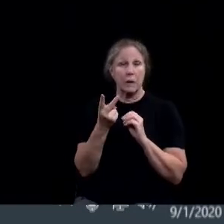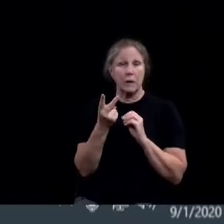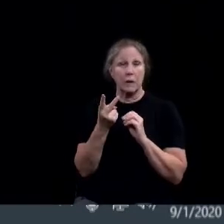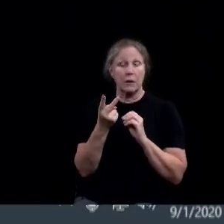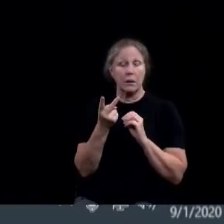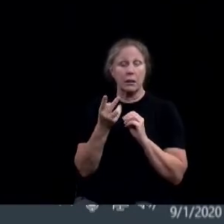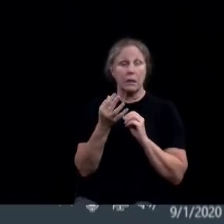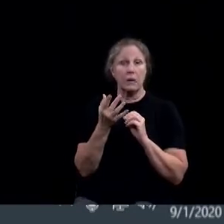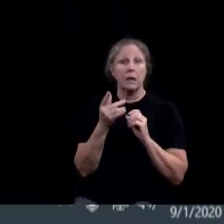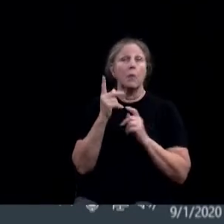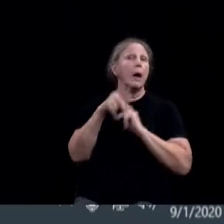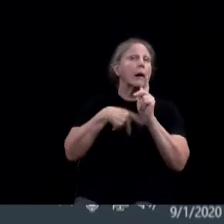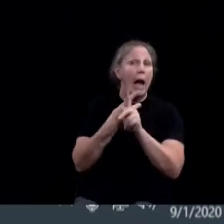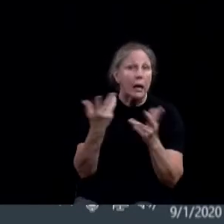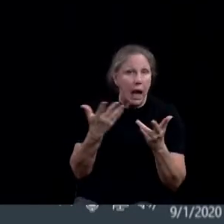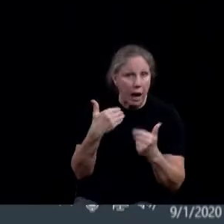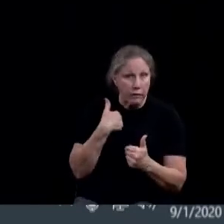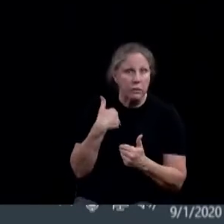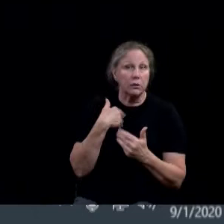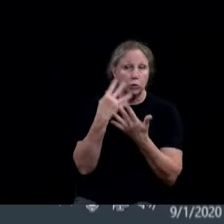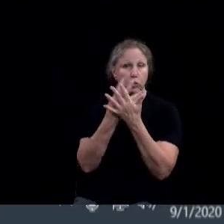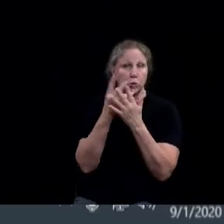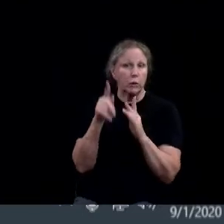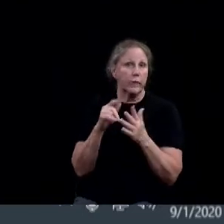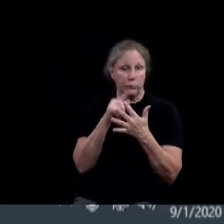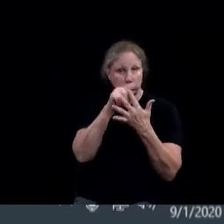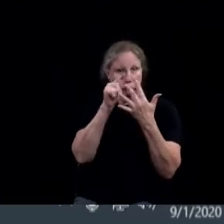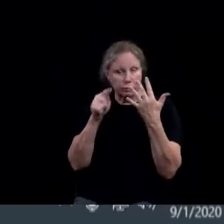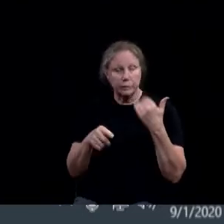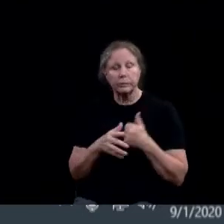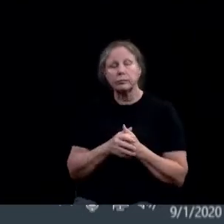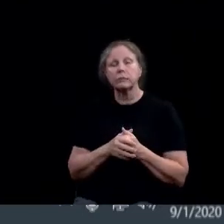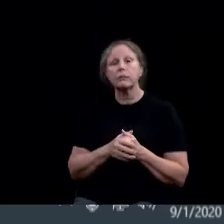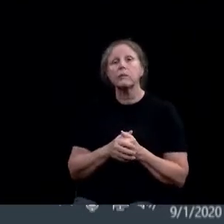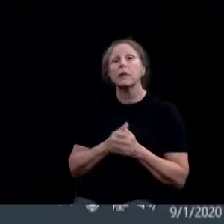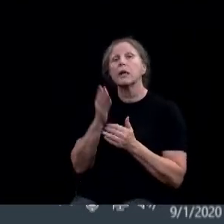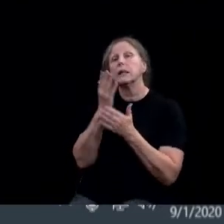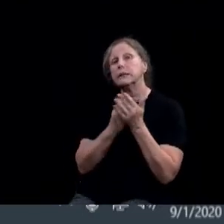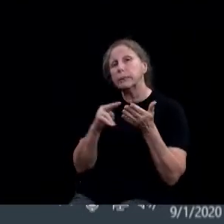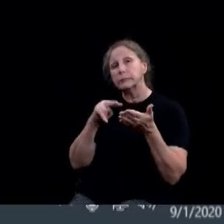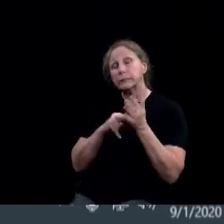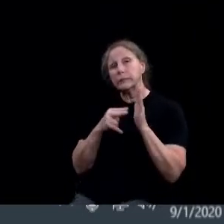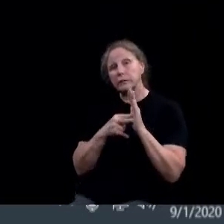have. There's some definitions here in this tab here that if you're not familiar with some of these